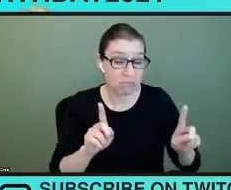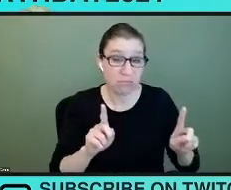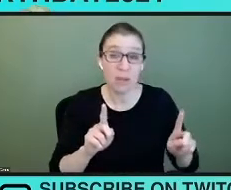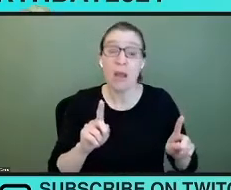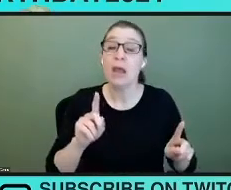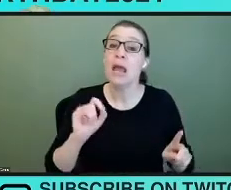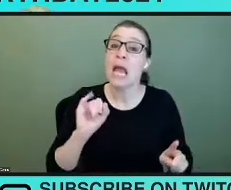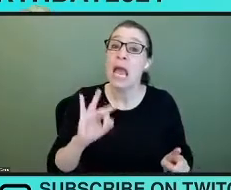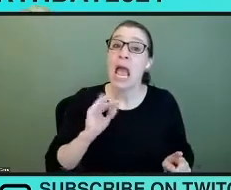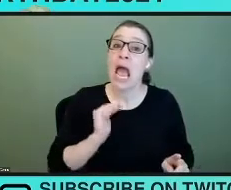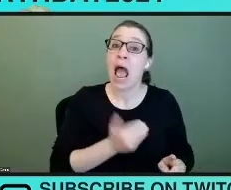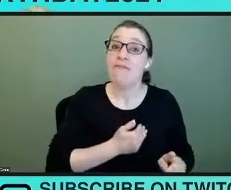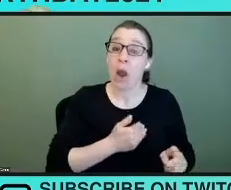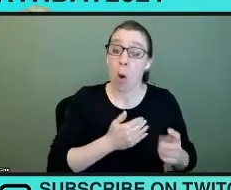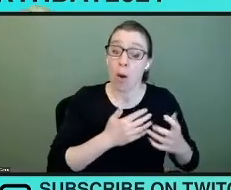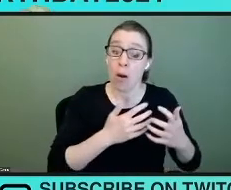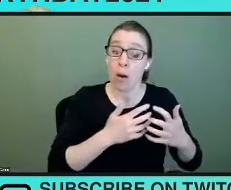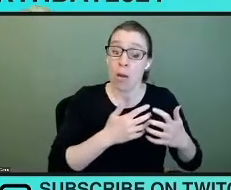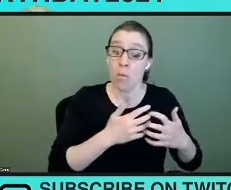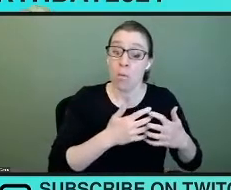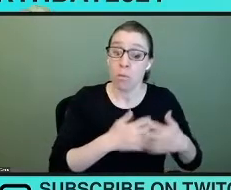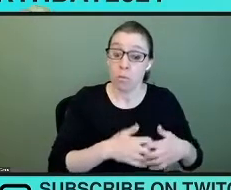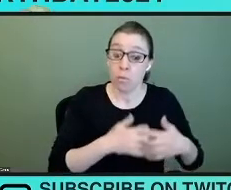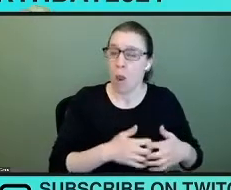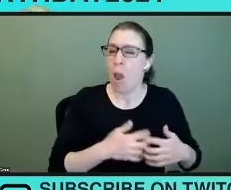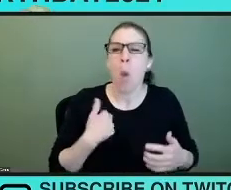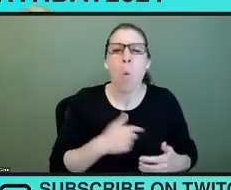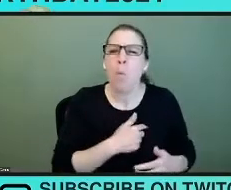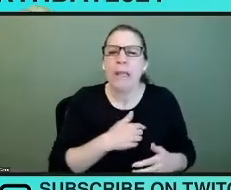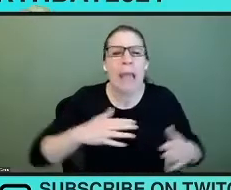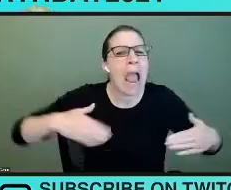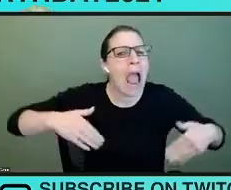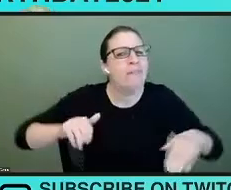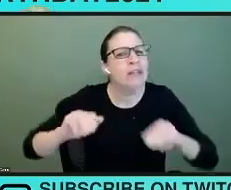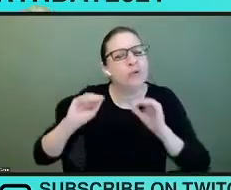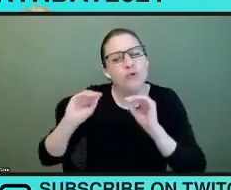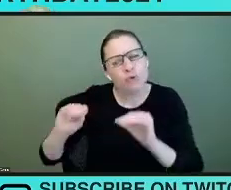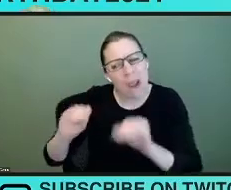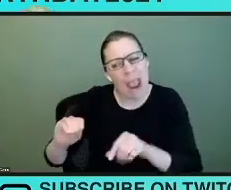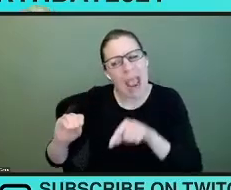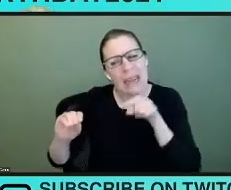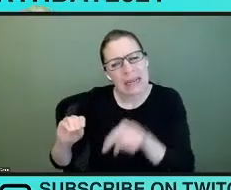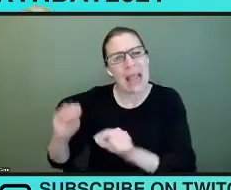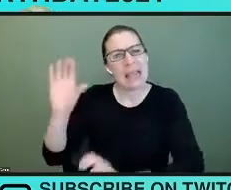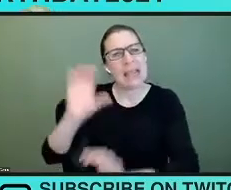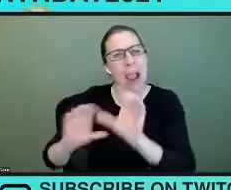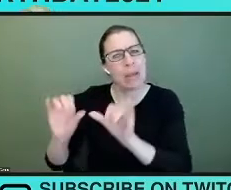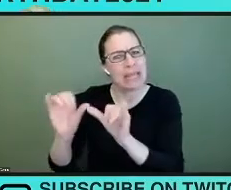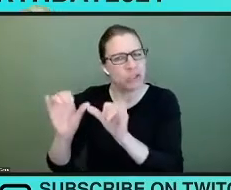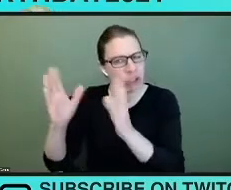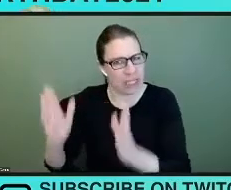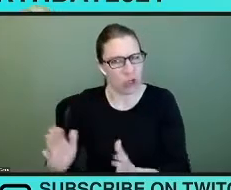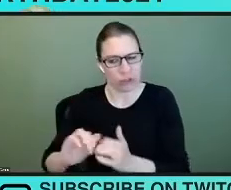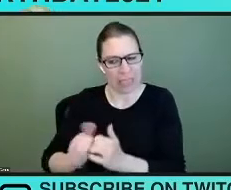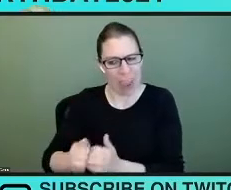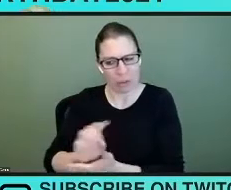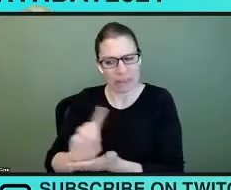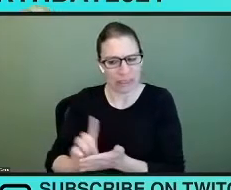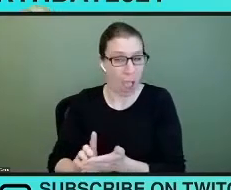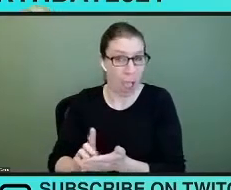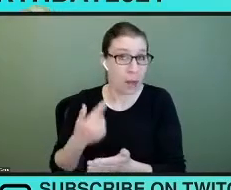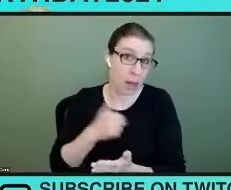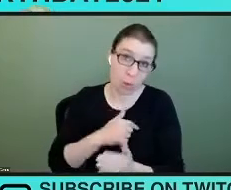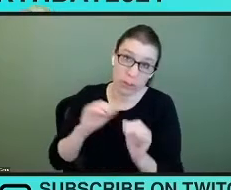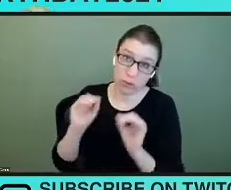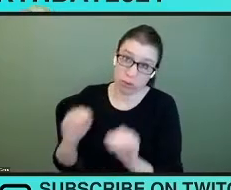don't train chemical engineers to design. We train chemical engineers to design thermochemical processes because that's what the industry evolved,